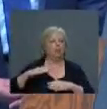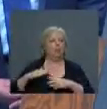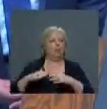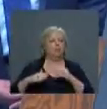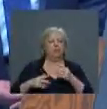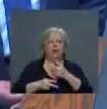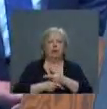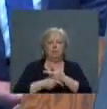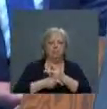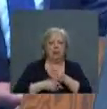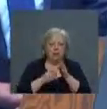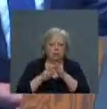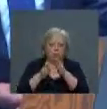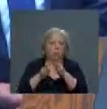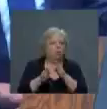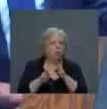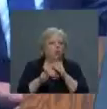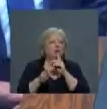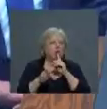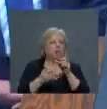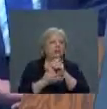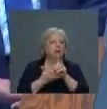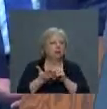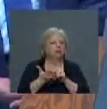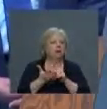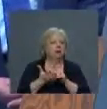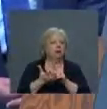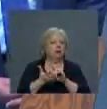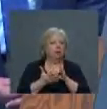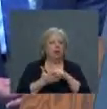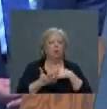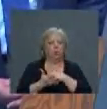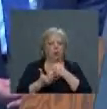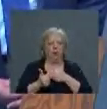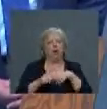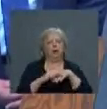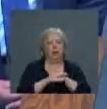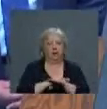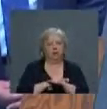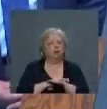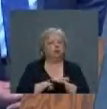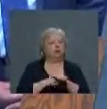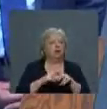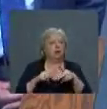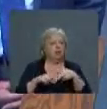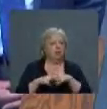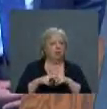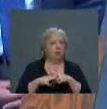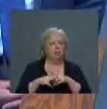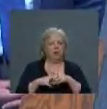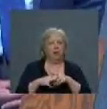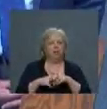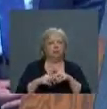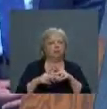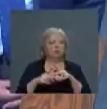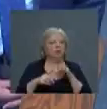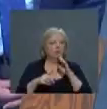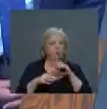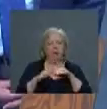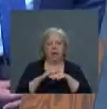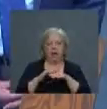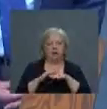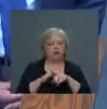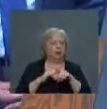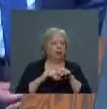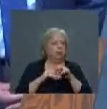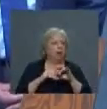the maintenance corridor that he was talking about, it is designed that we will be able to access the plumbing points. There will be an access panel in each